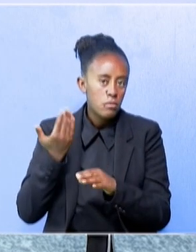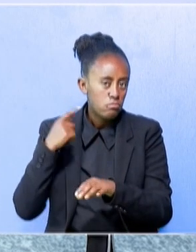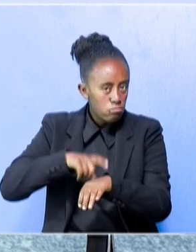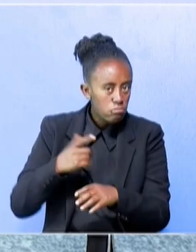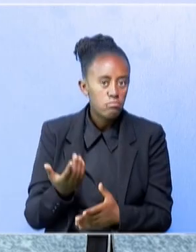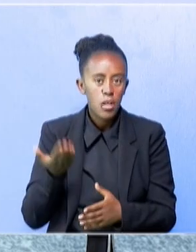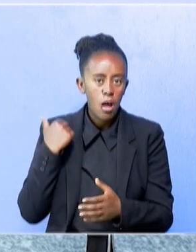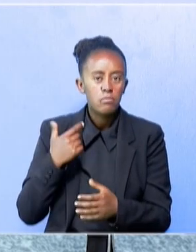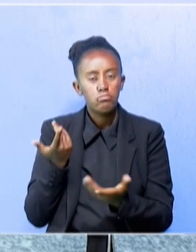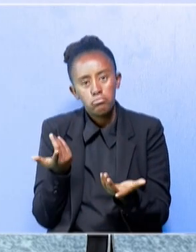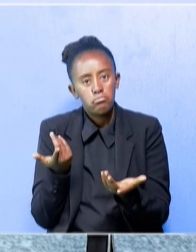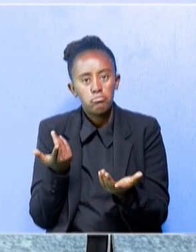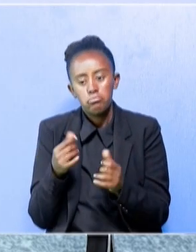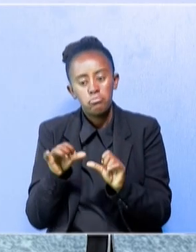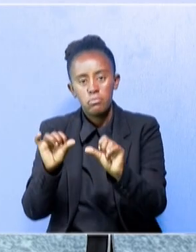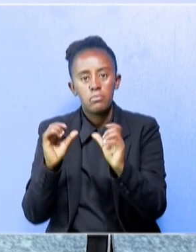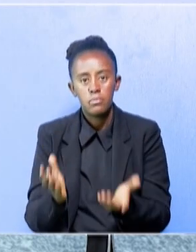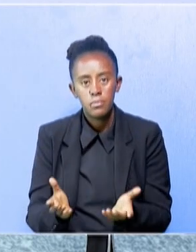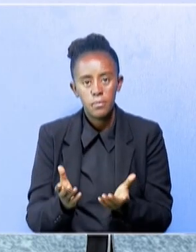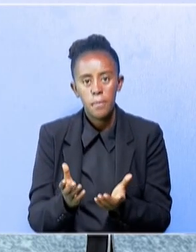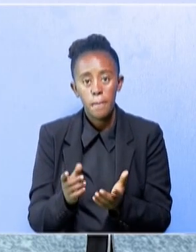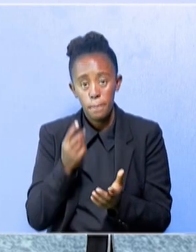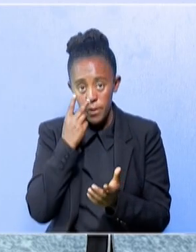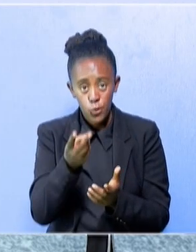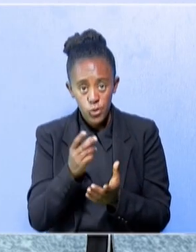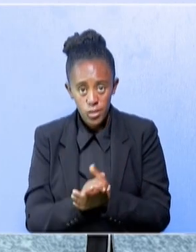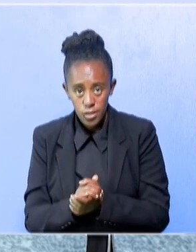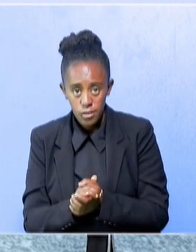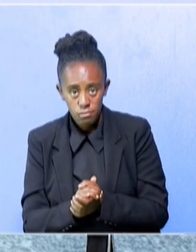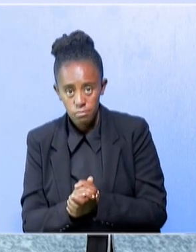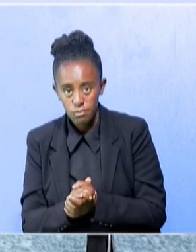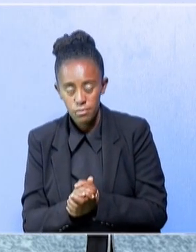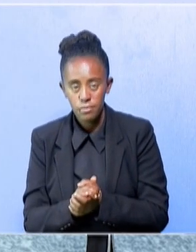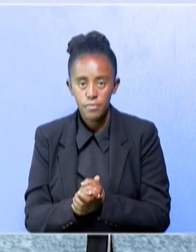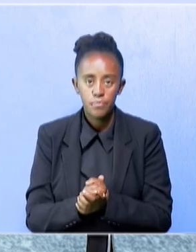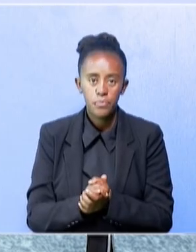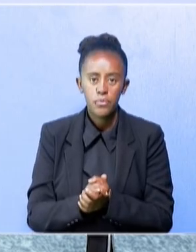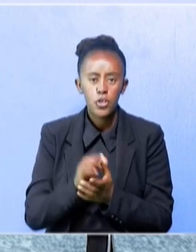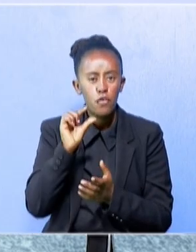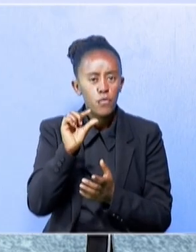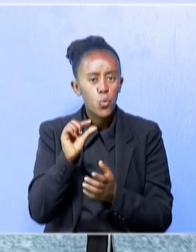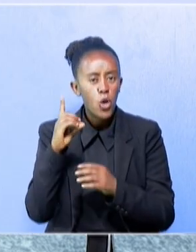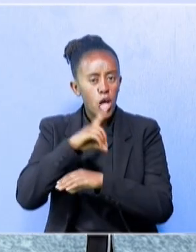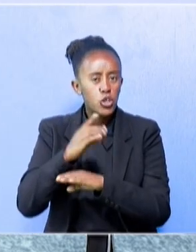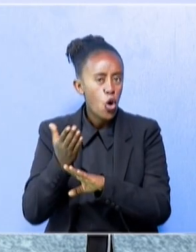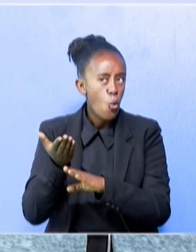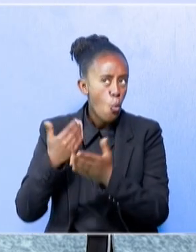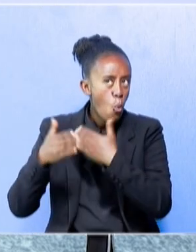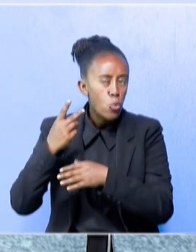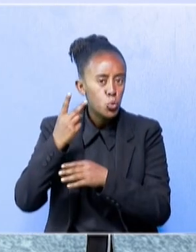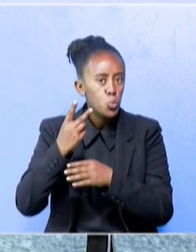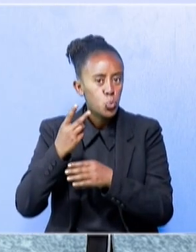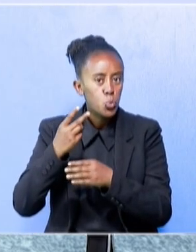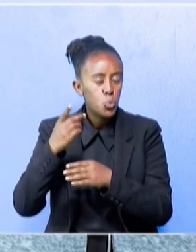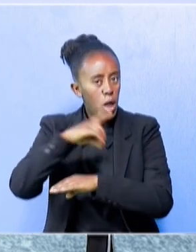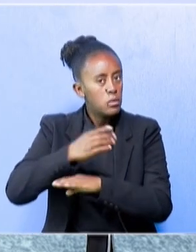last period, etc. You see? A few days ago, 2 days ago,